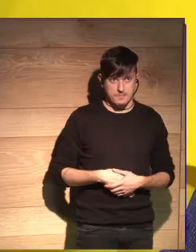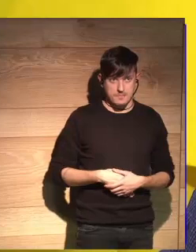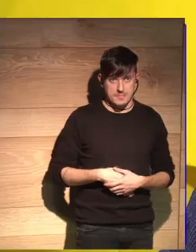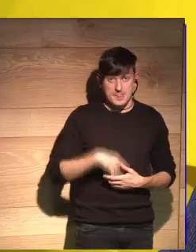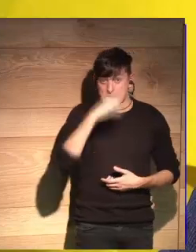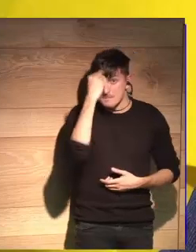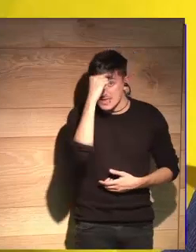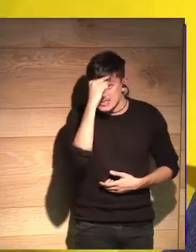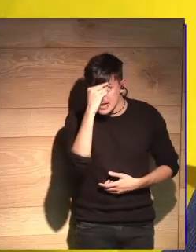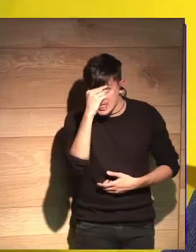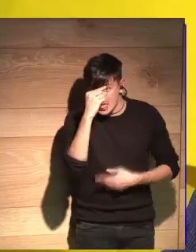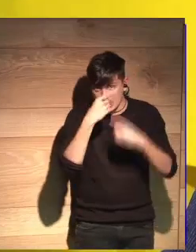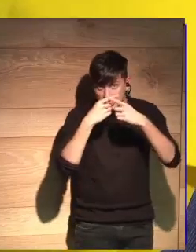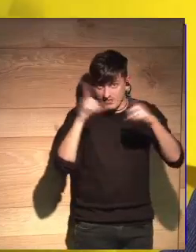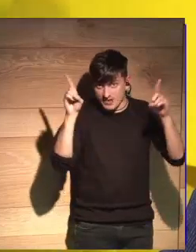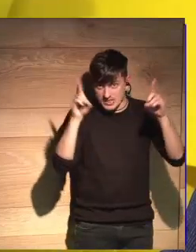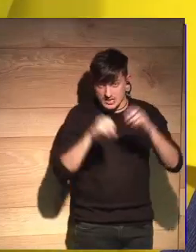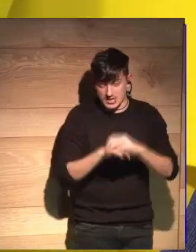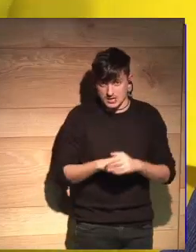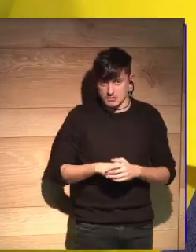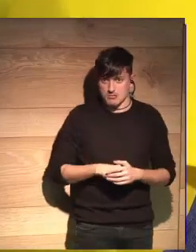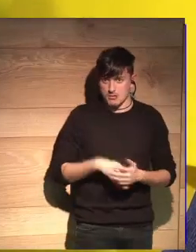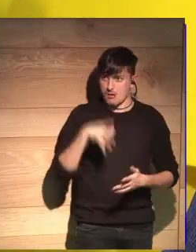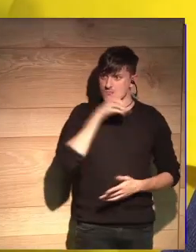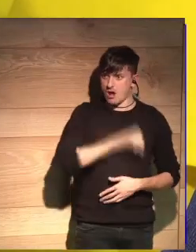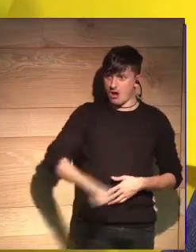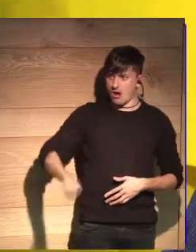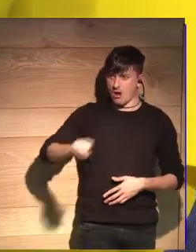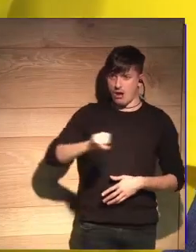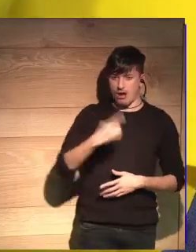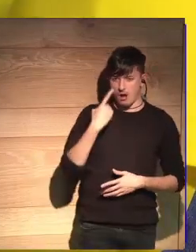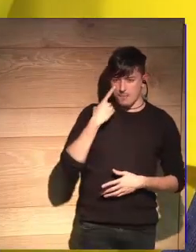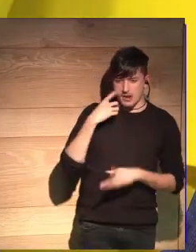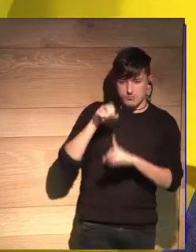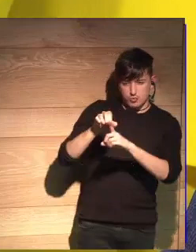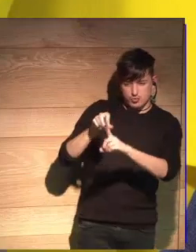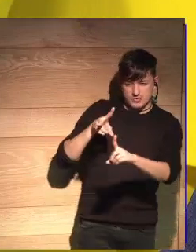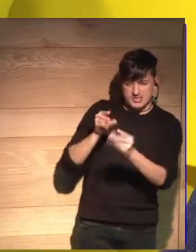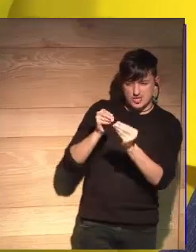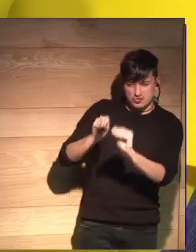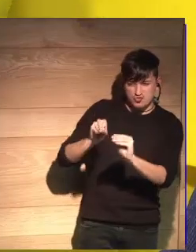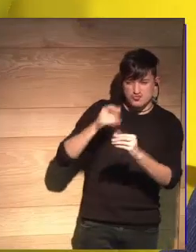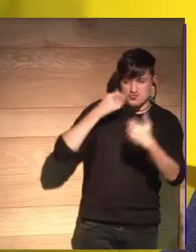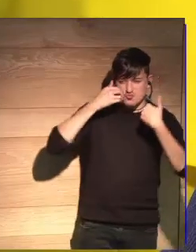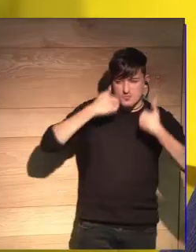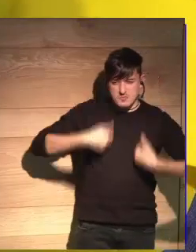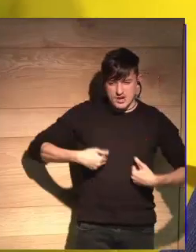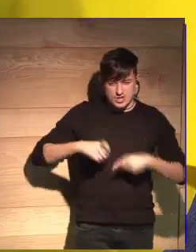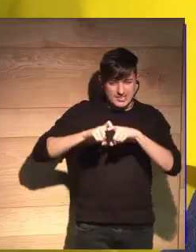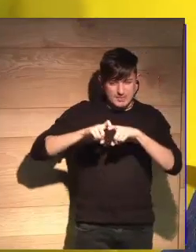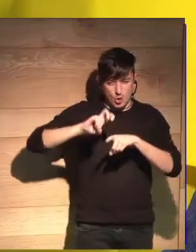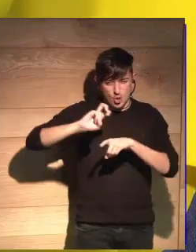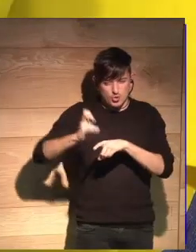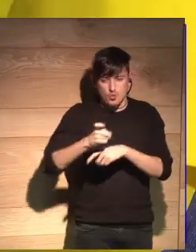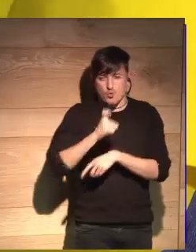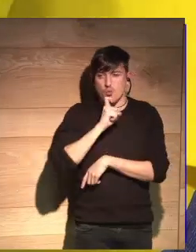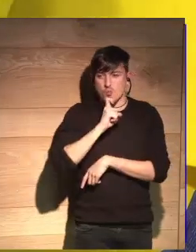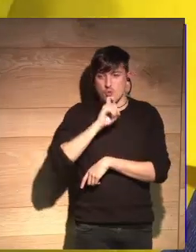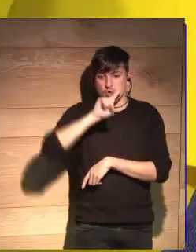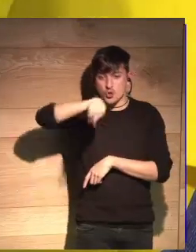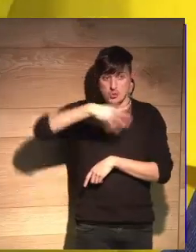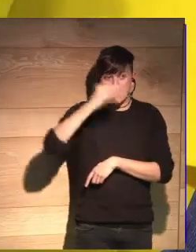us. They would have a different mindset, a different brain, and it would be great to see what other way of being human exists, because